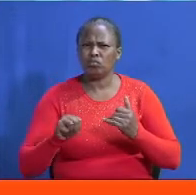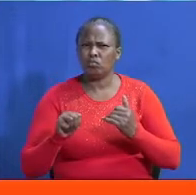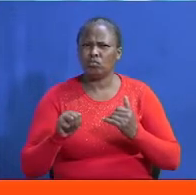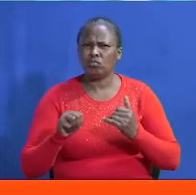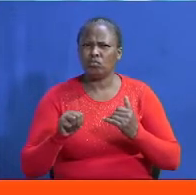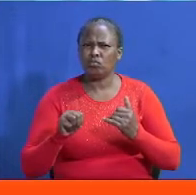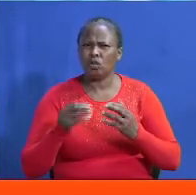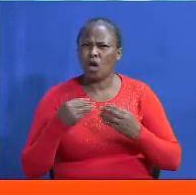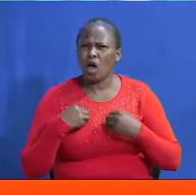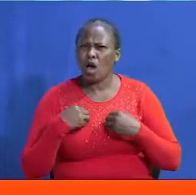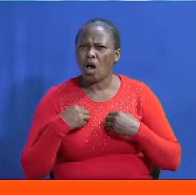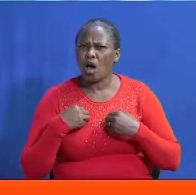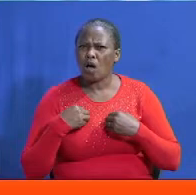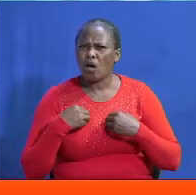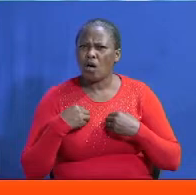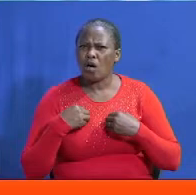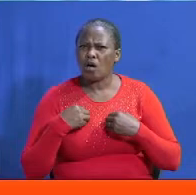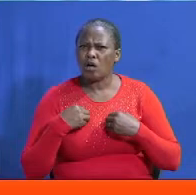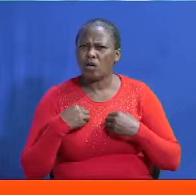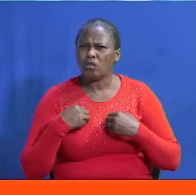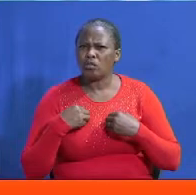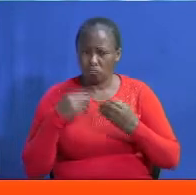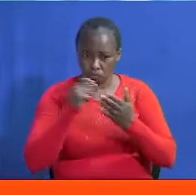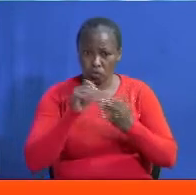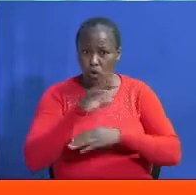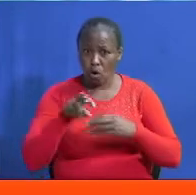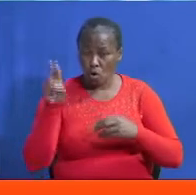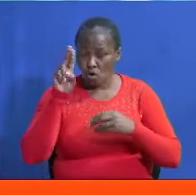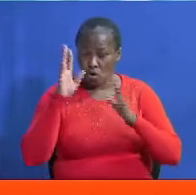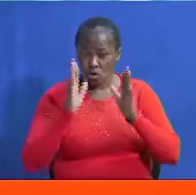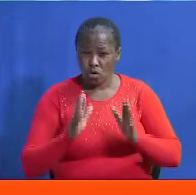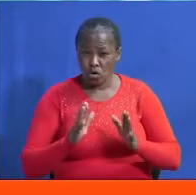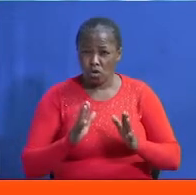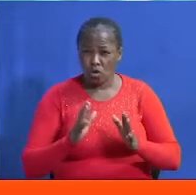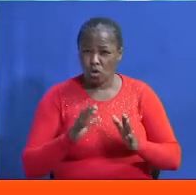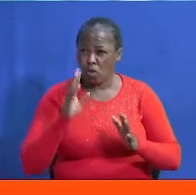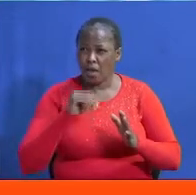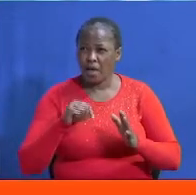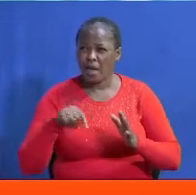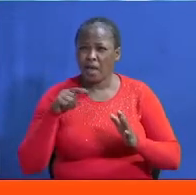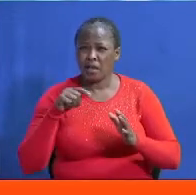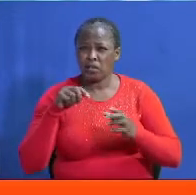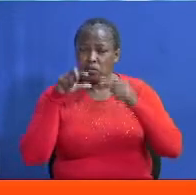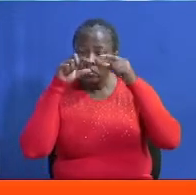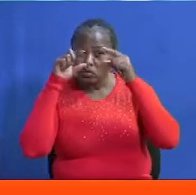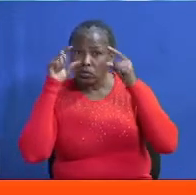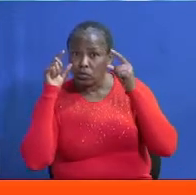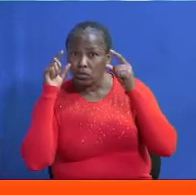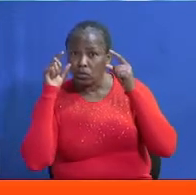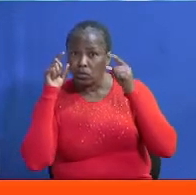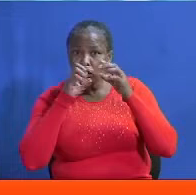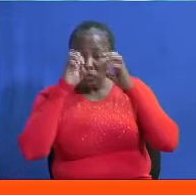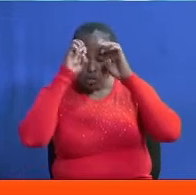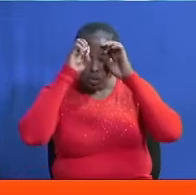register, to verify all of these users. So, for example, we are using Face ID authentication. All